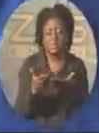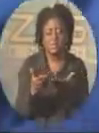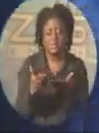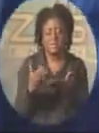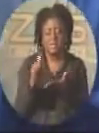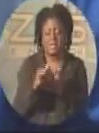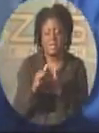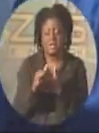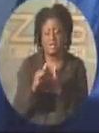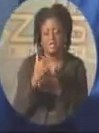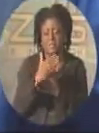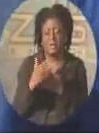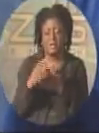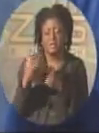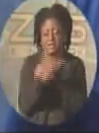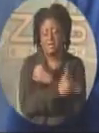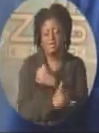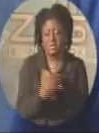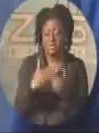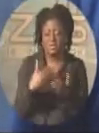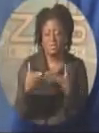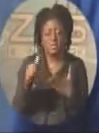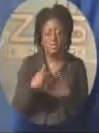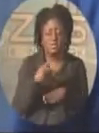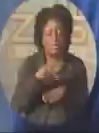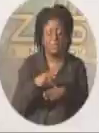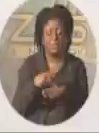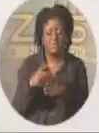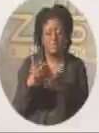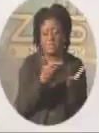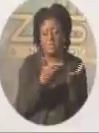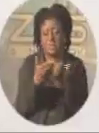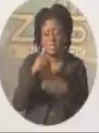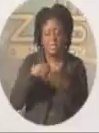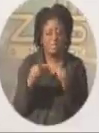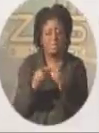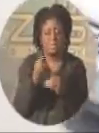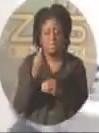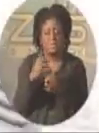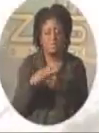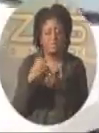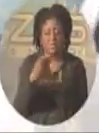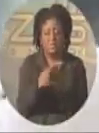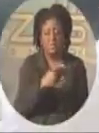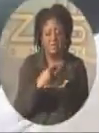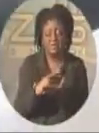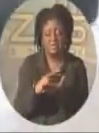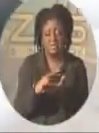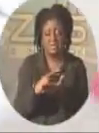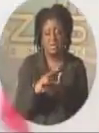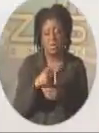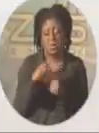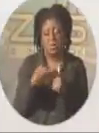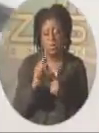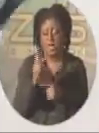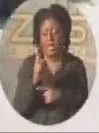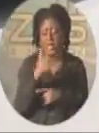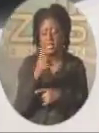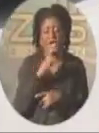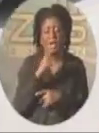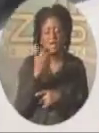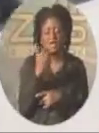in the lion's share of the company's profits. Wherever there are 10 households or more,